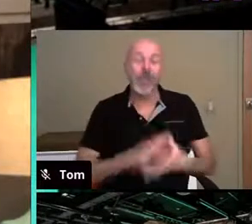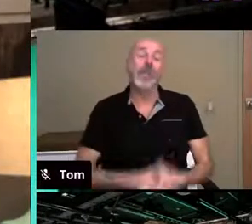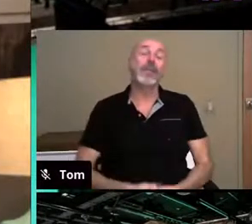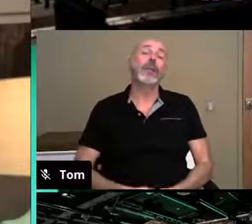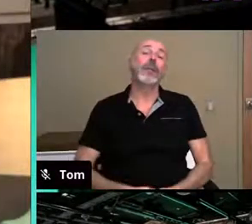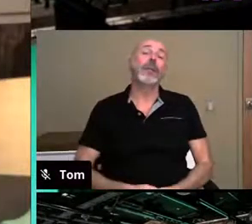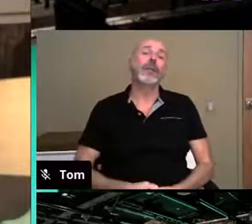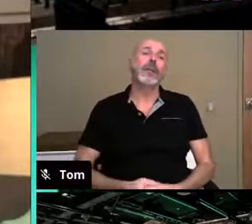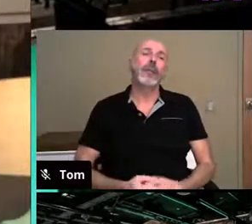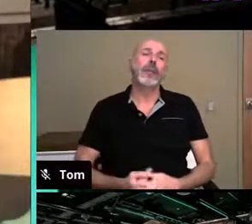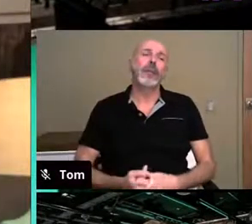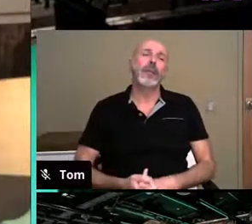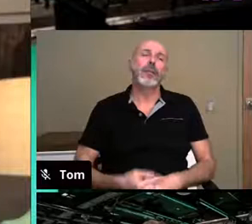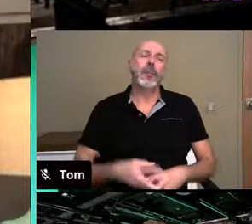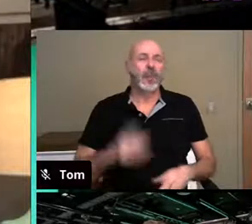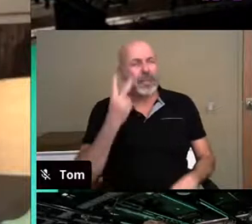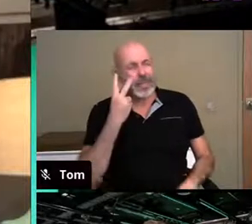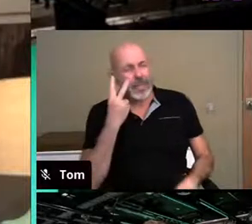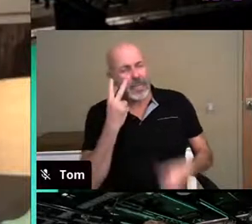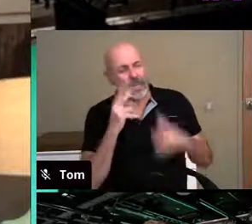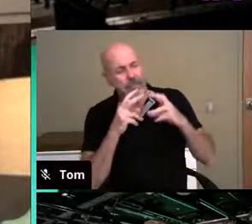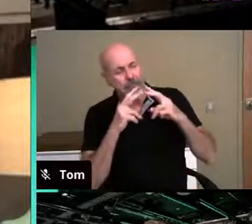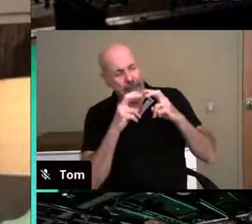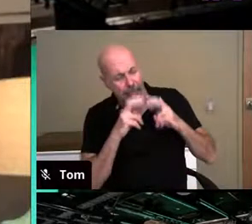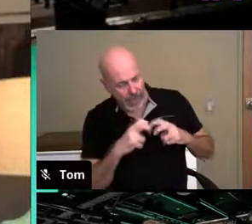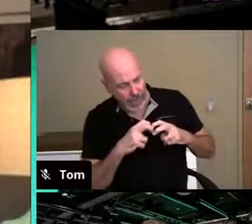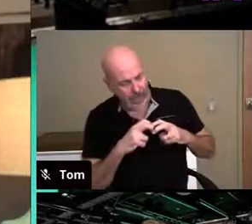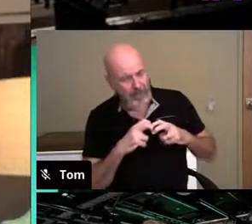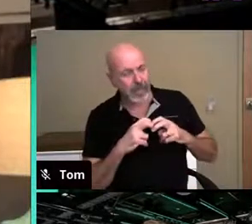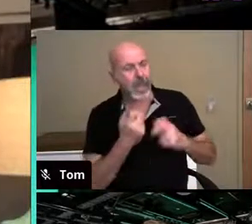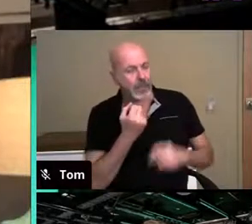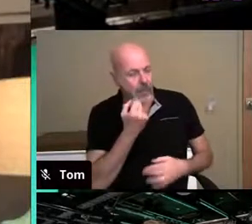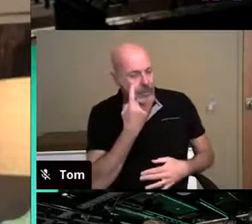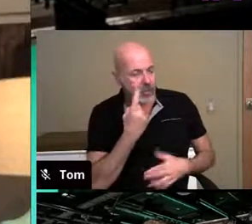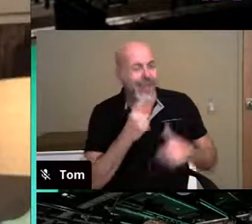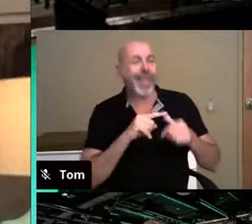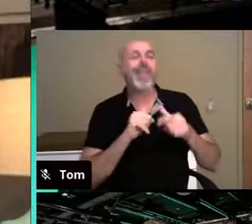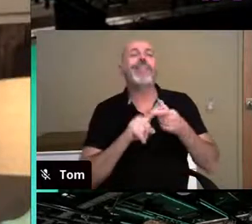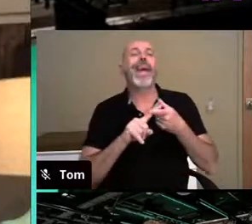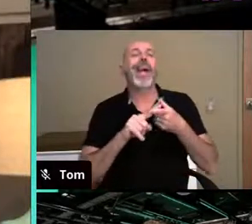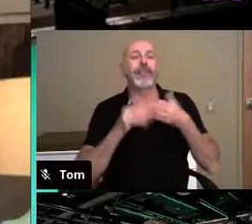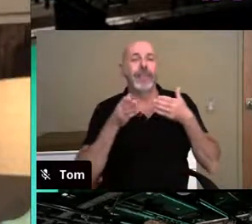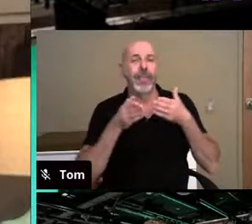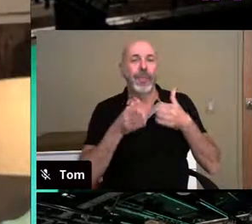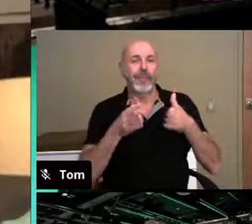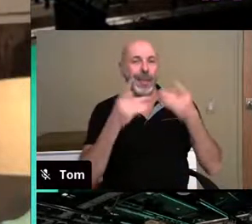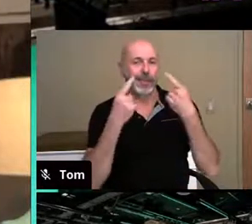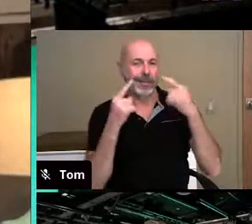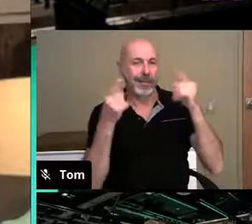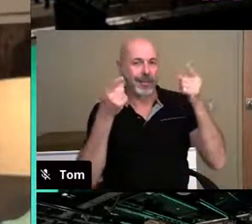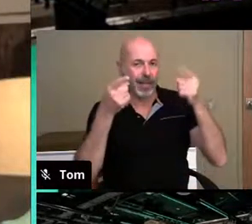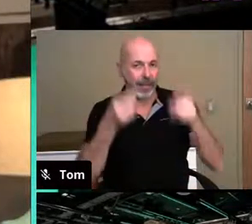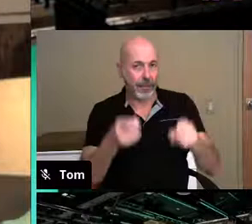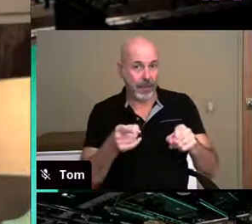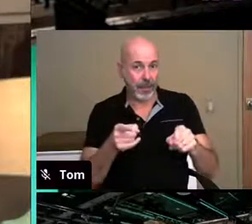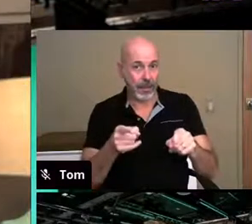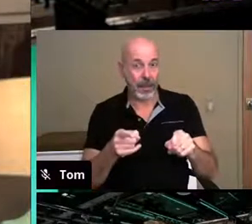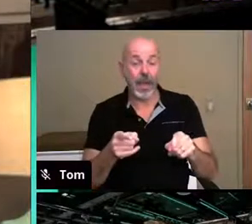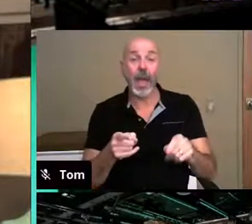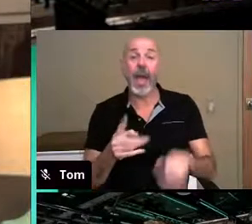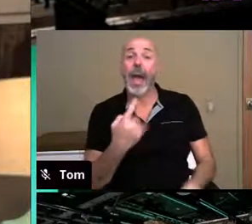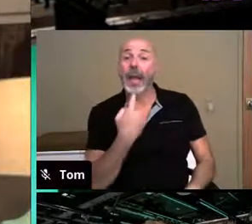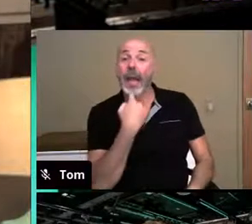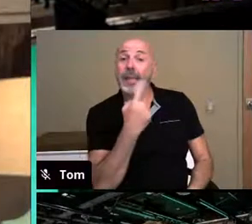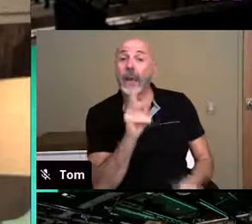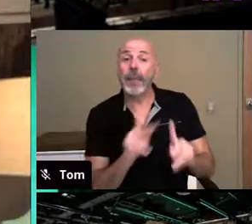can internalize all of that, I think then you're on the path to success. And also, my biggest thing that I tell people is forgive yourself.